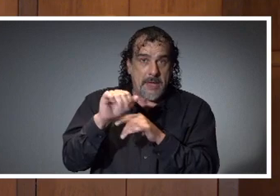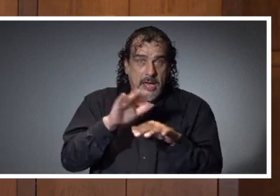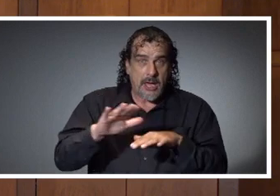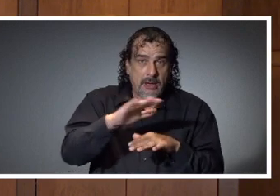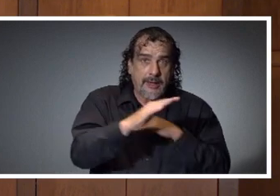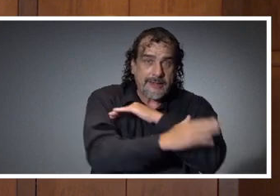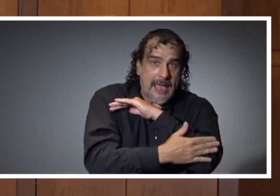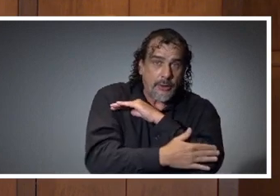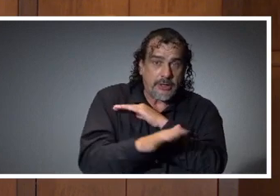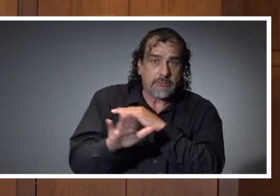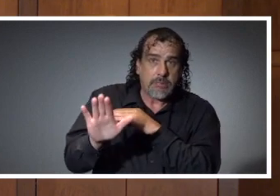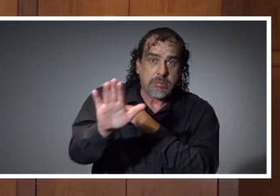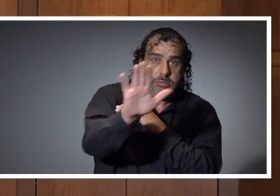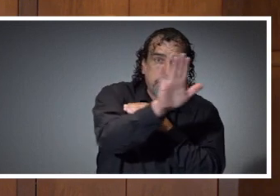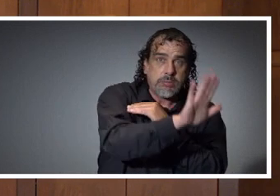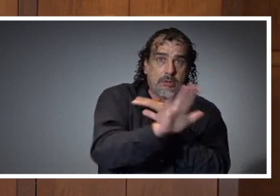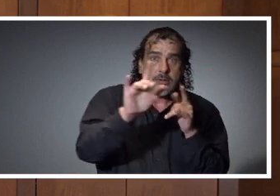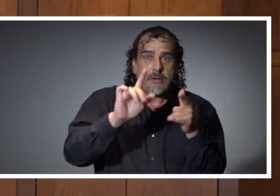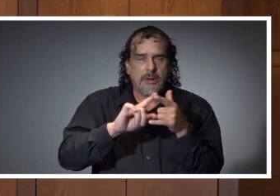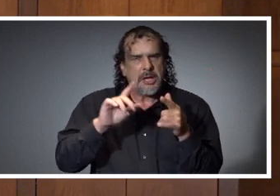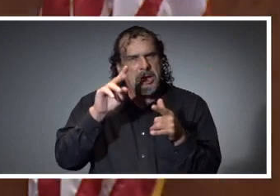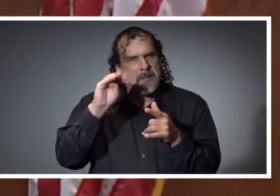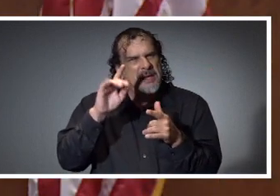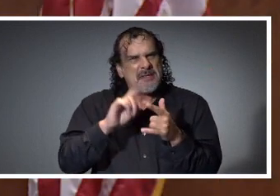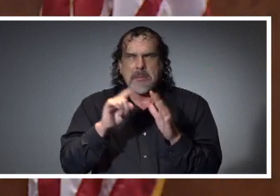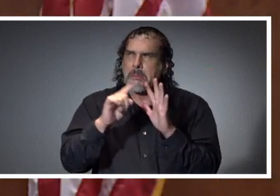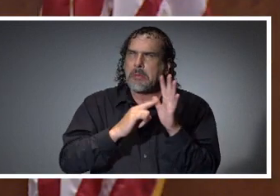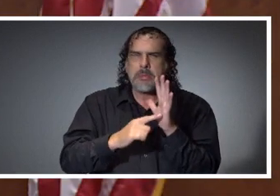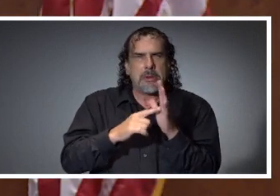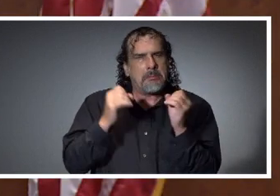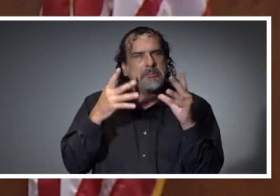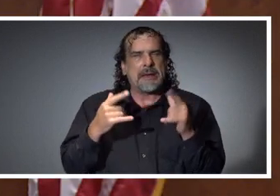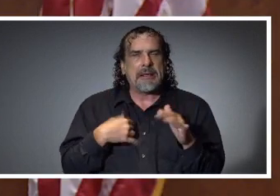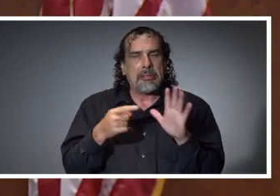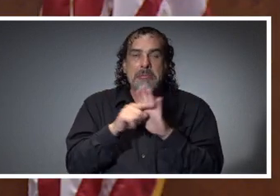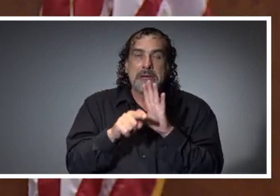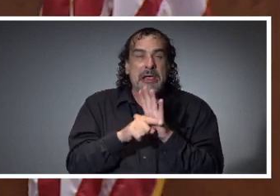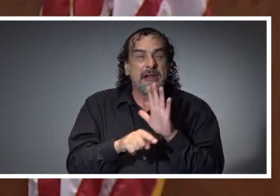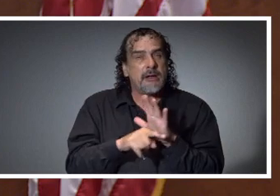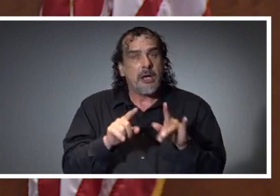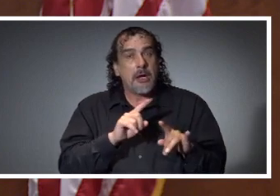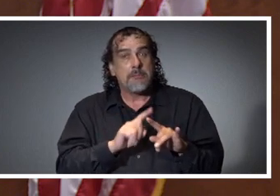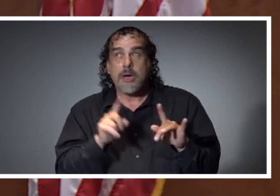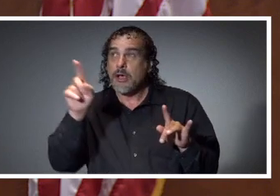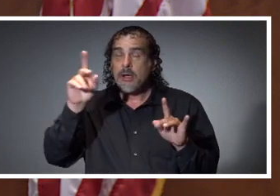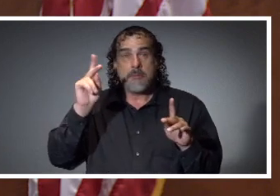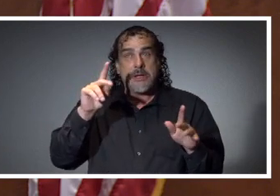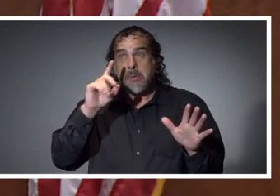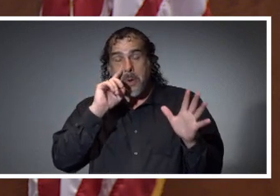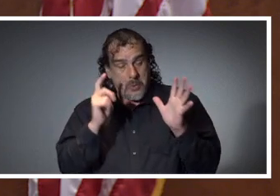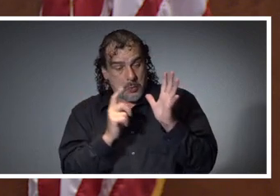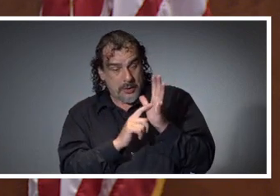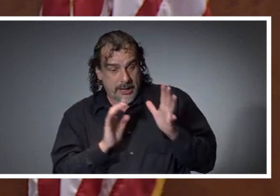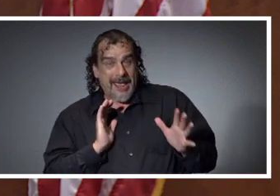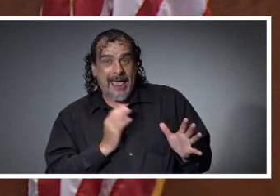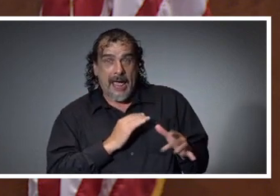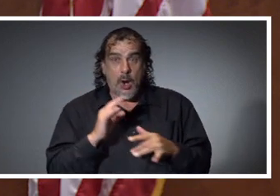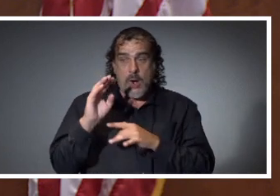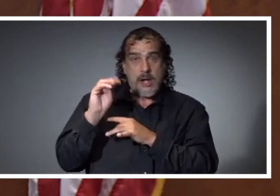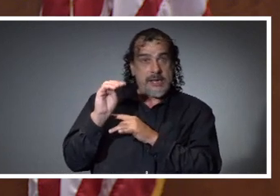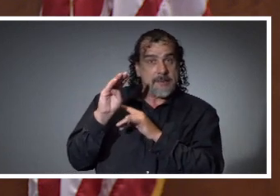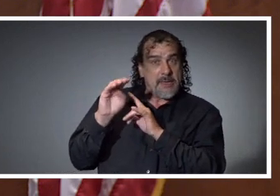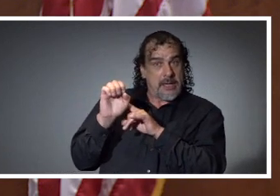officials, and Mississippi gets criticized for a lot of things, but I think it is recognized around the country that our emergency